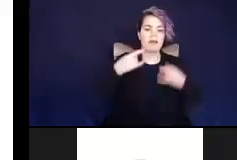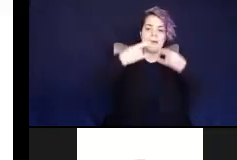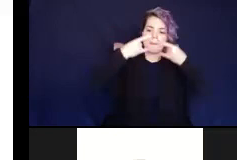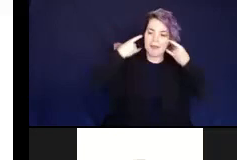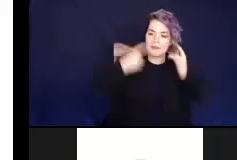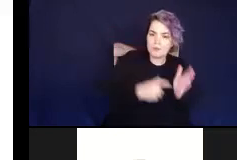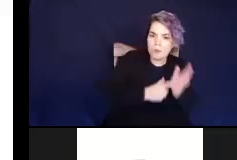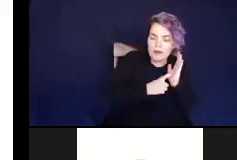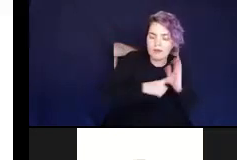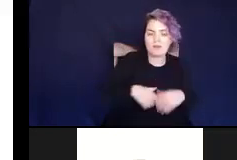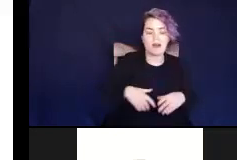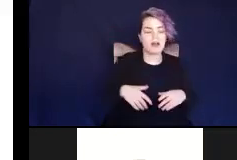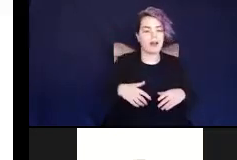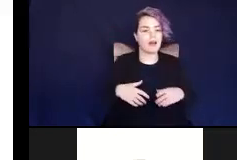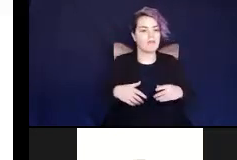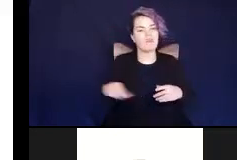and